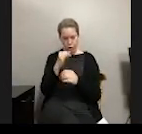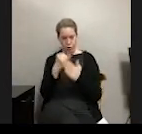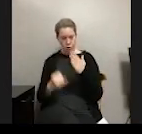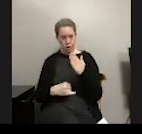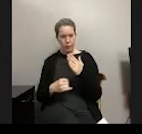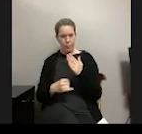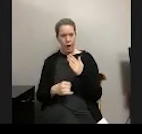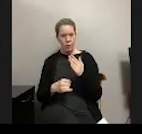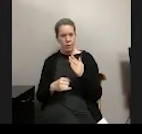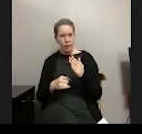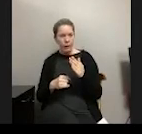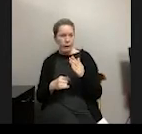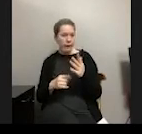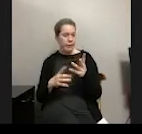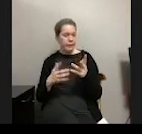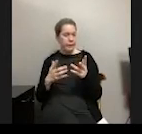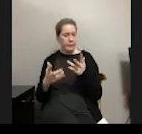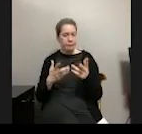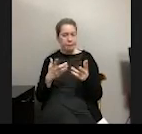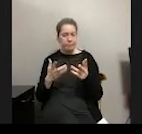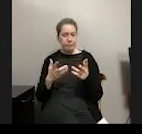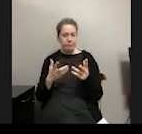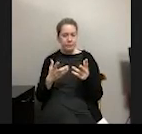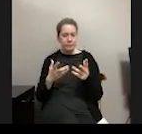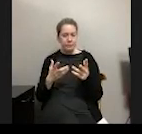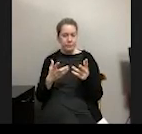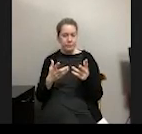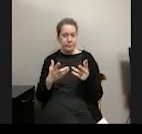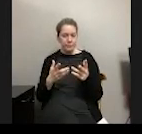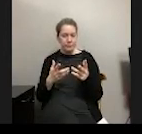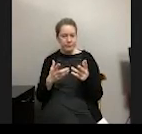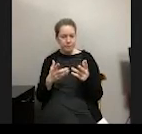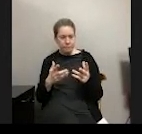And let me know if you'd like me to reread the question again.